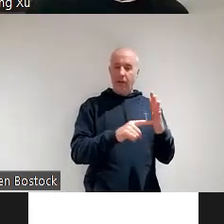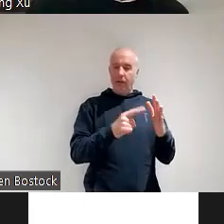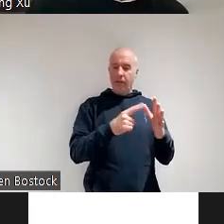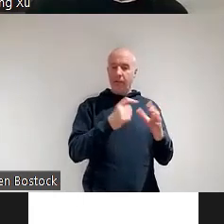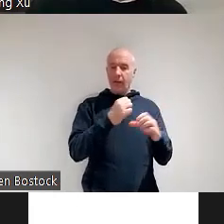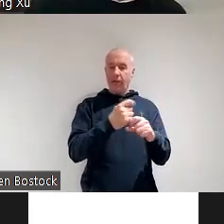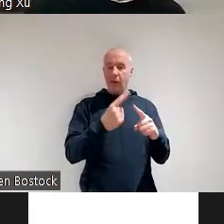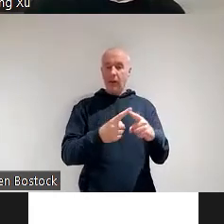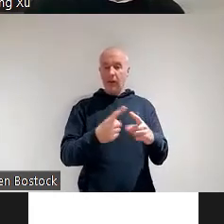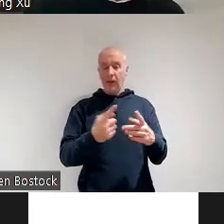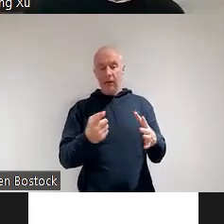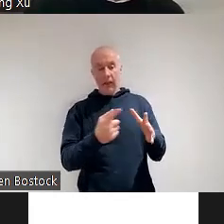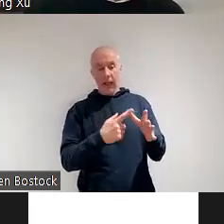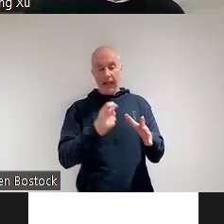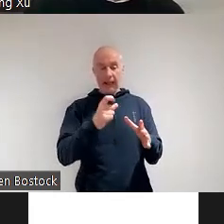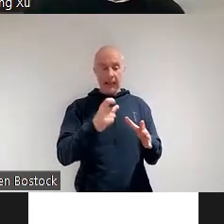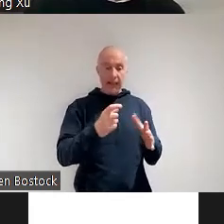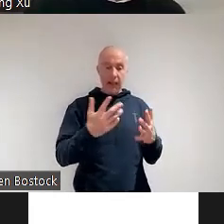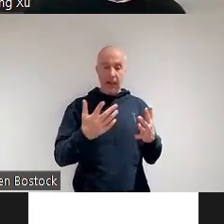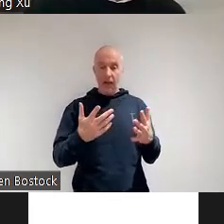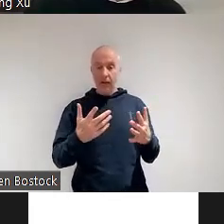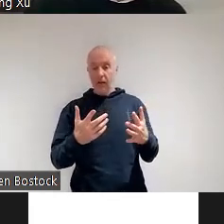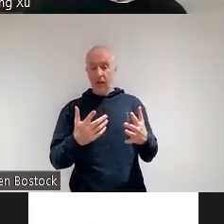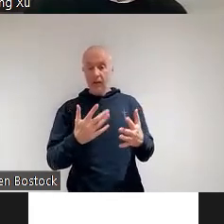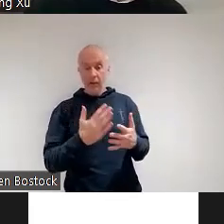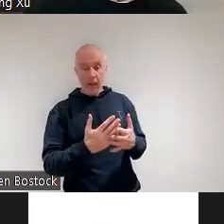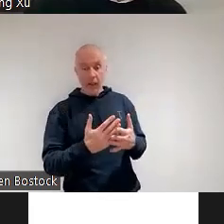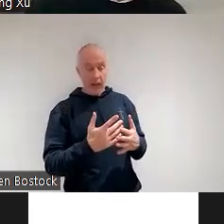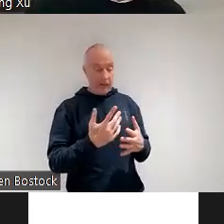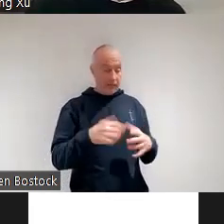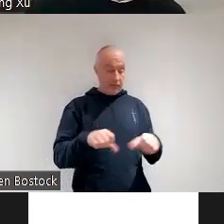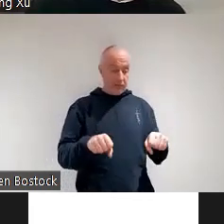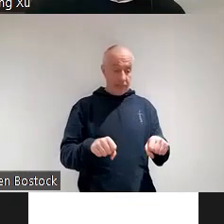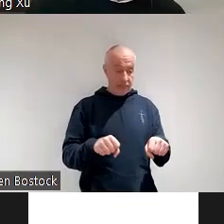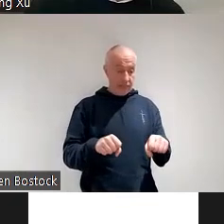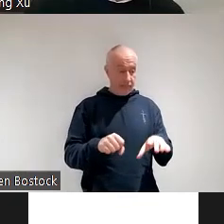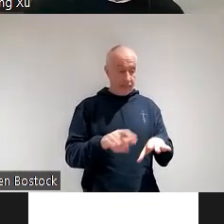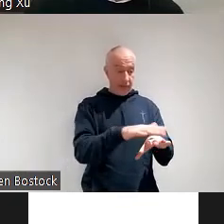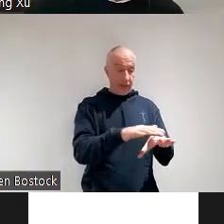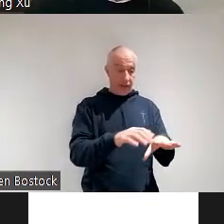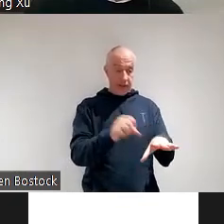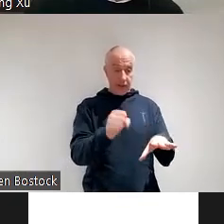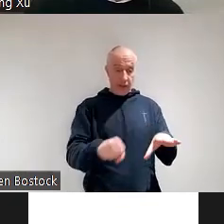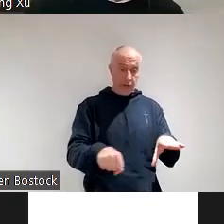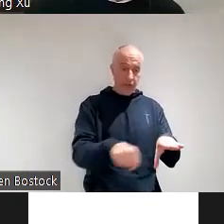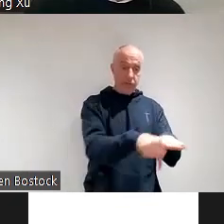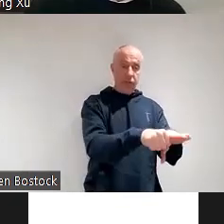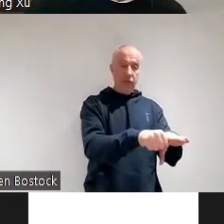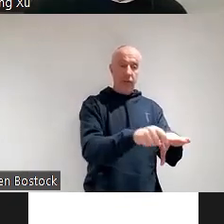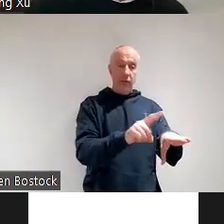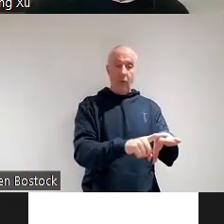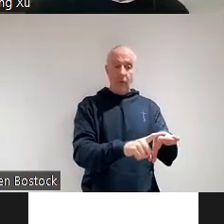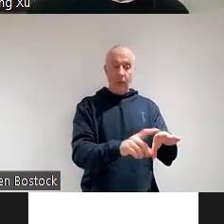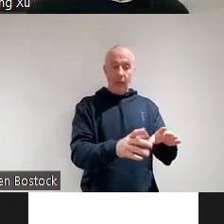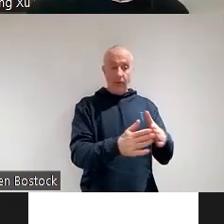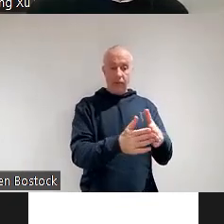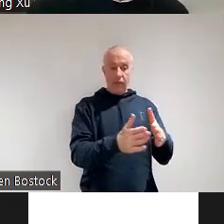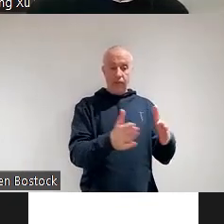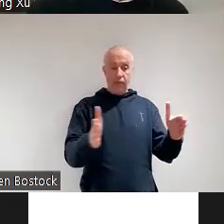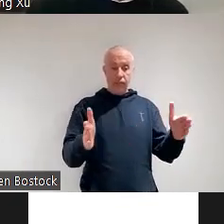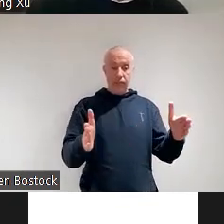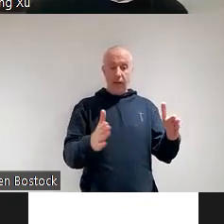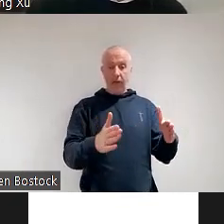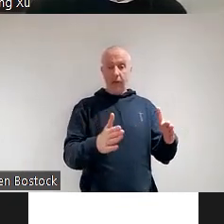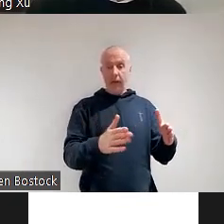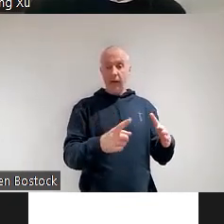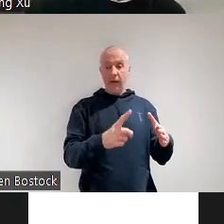it is AC EV charger, the onboard charger on the car will also be able to cope with certain range of input voltage. And if that input voltage